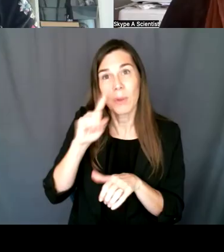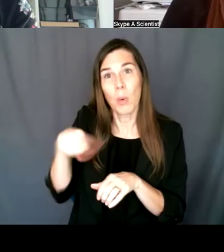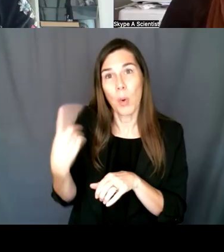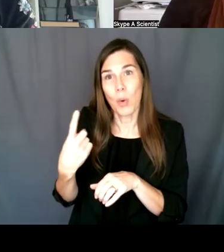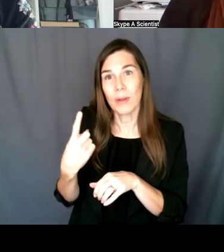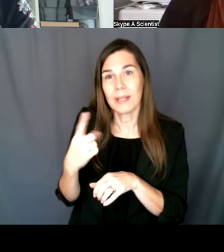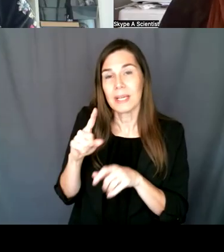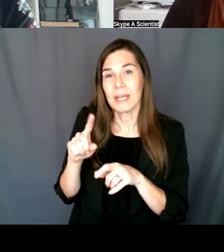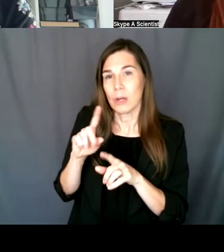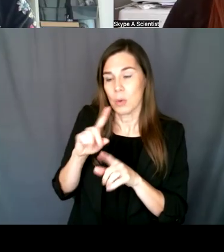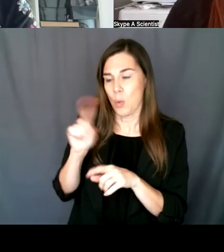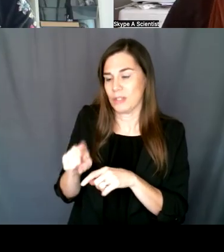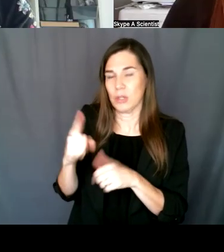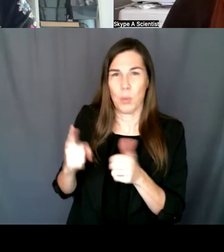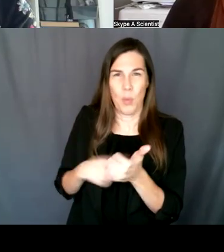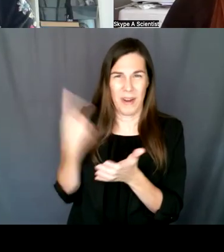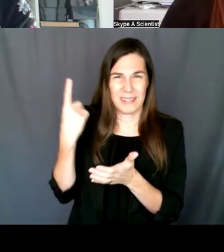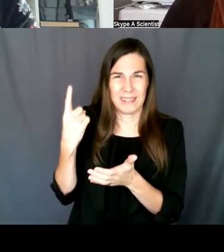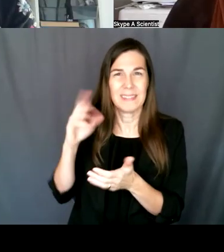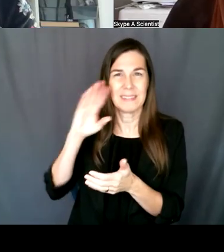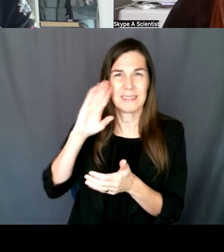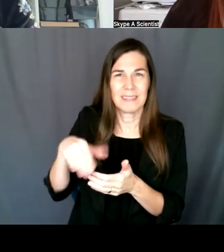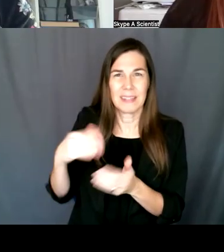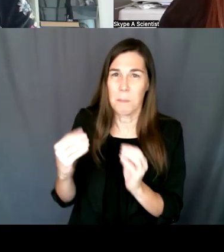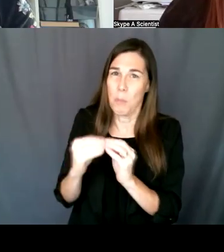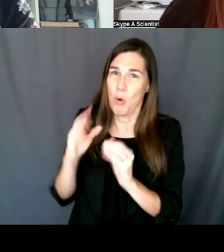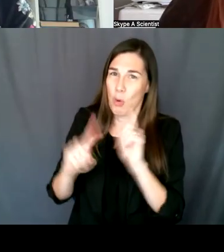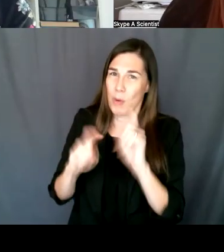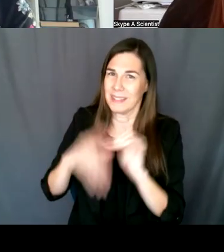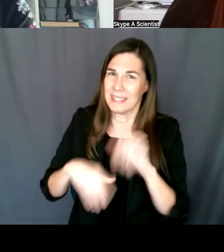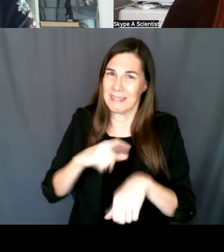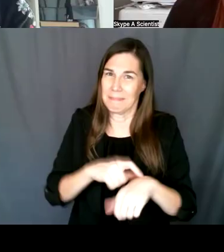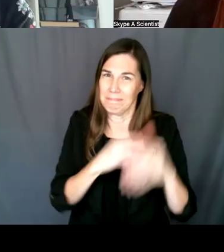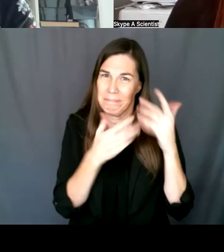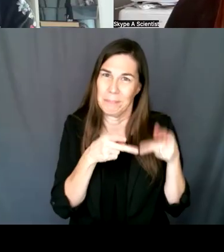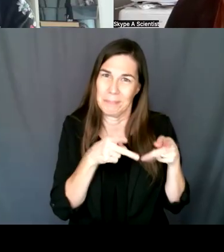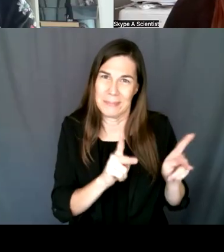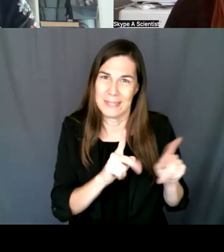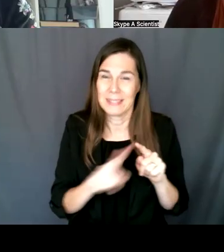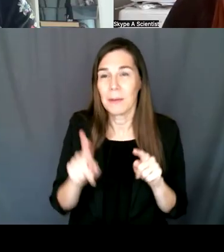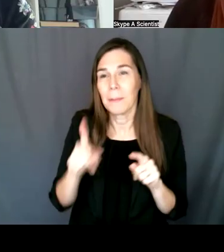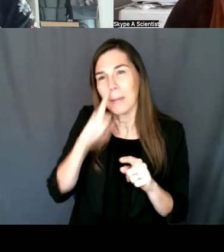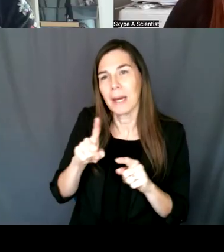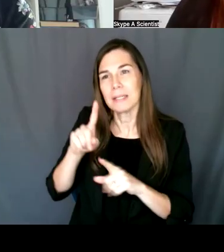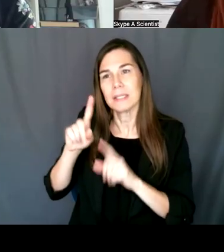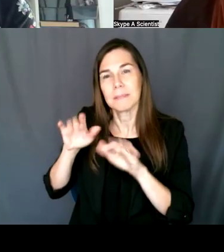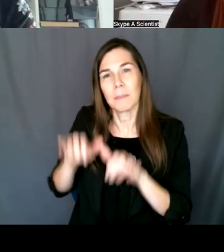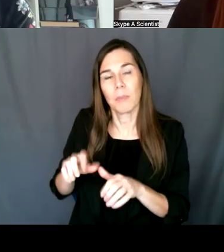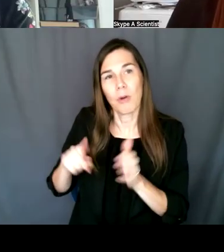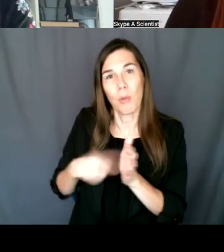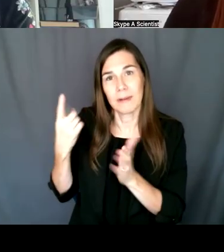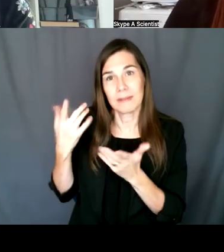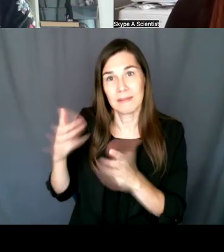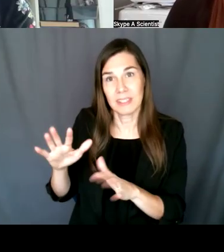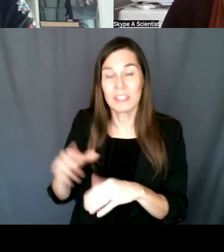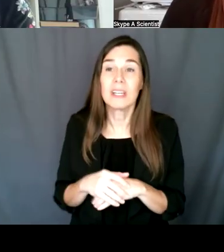one time. Generally, there's more questions than we have time for, so only submit them once to help me out. And also, if